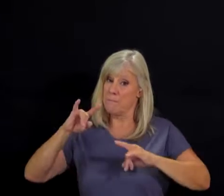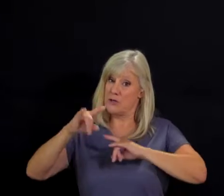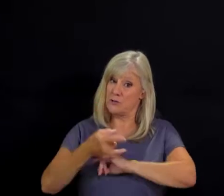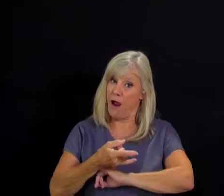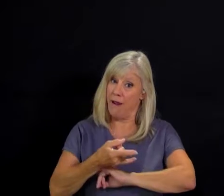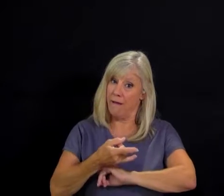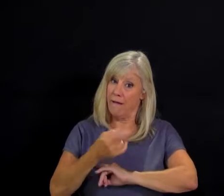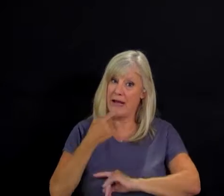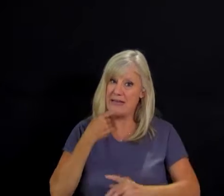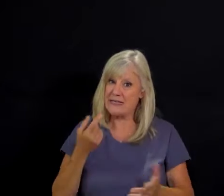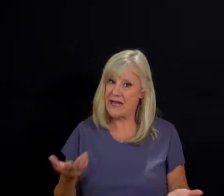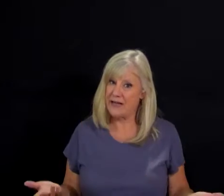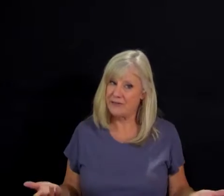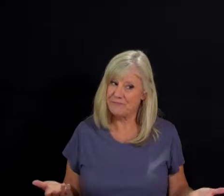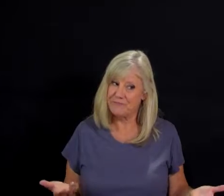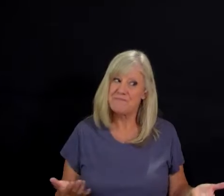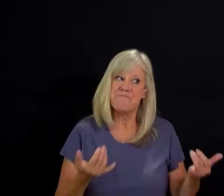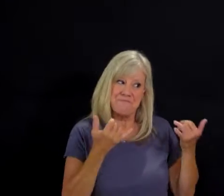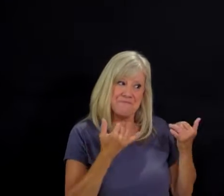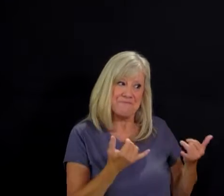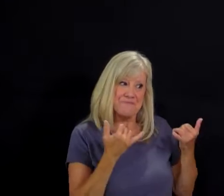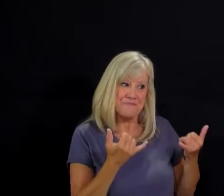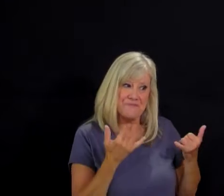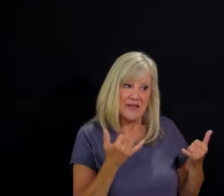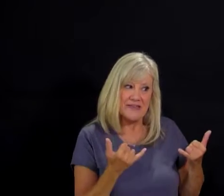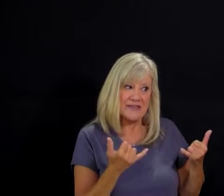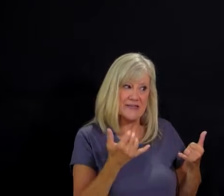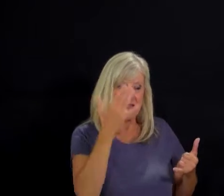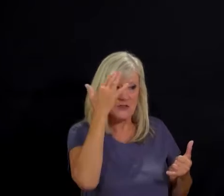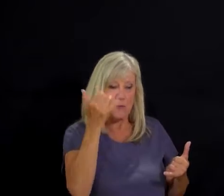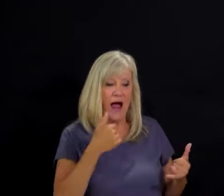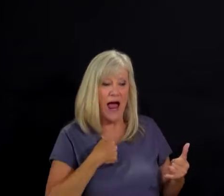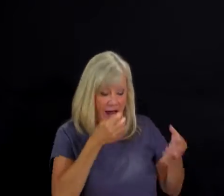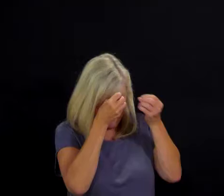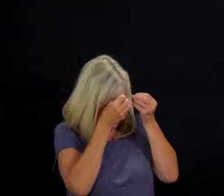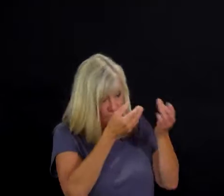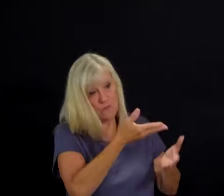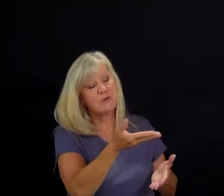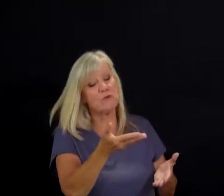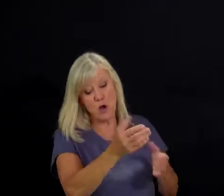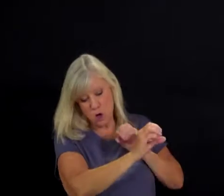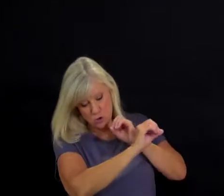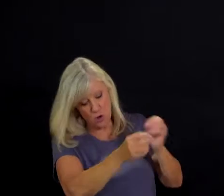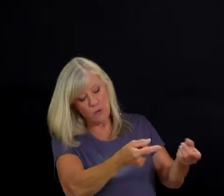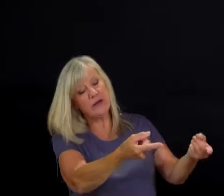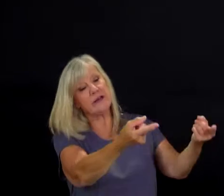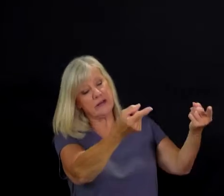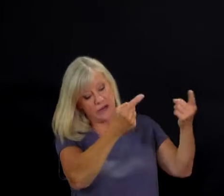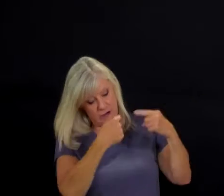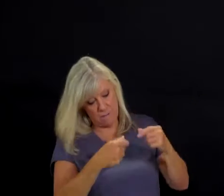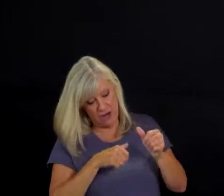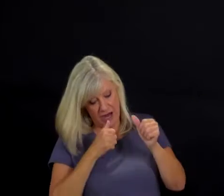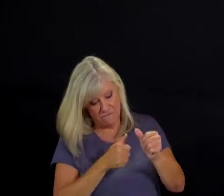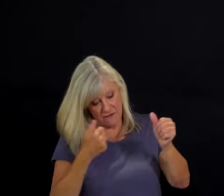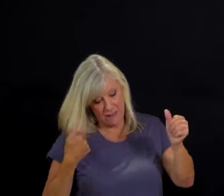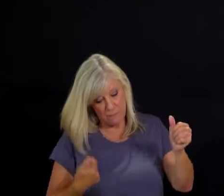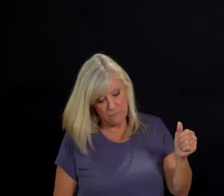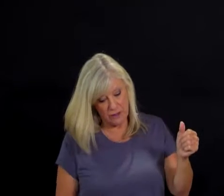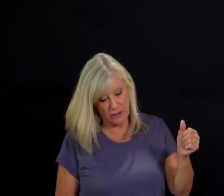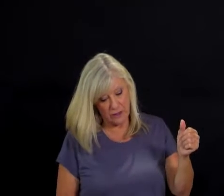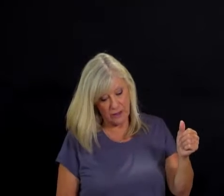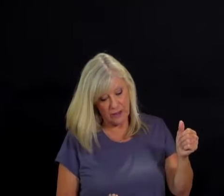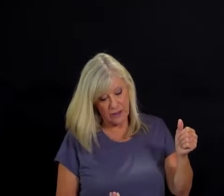he said, "For this reason, I have told you that no one can come to me unless it is granted